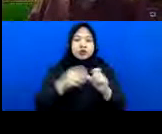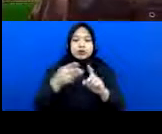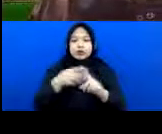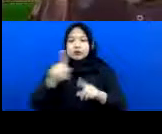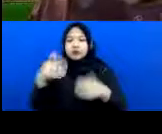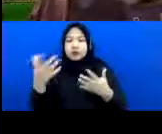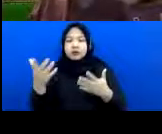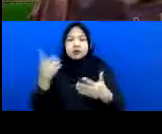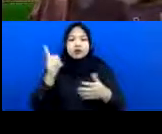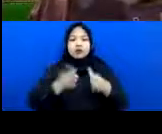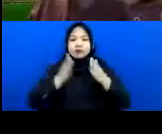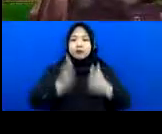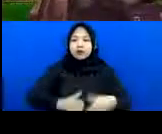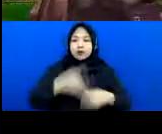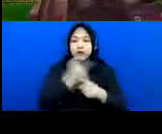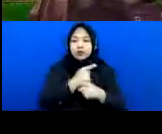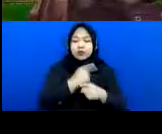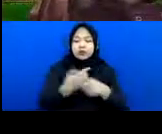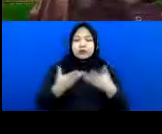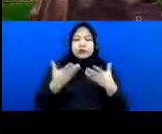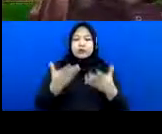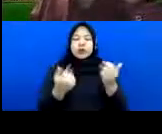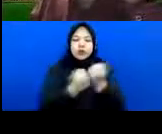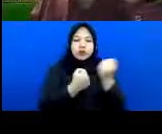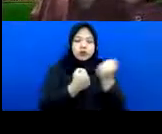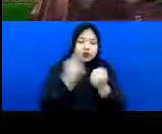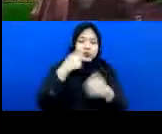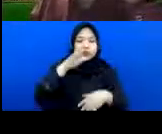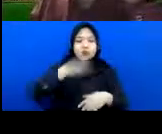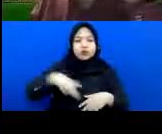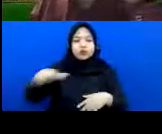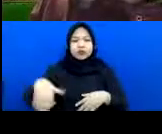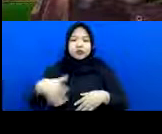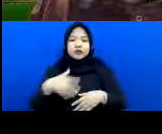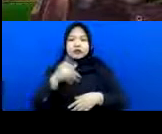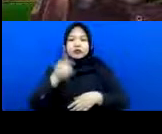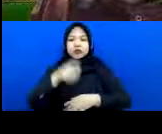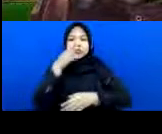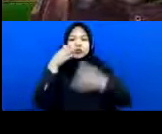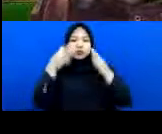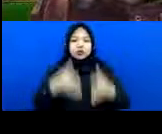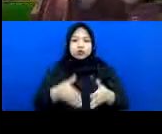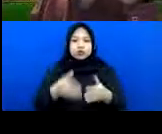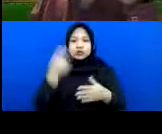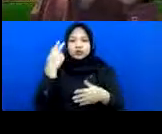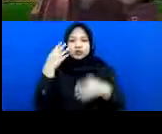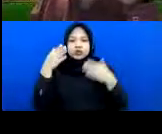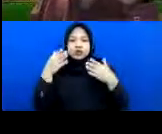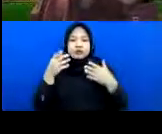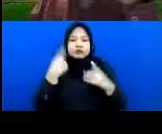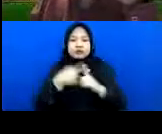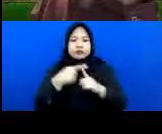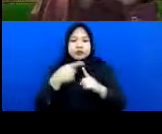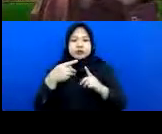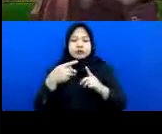how do you play your role as a teacher in providing support to students with special needs in terms of